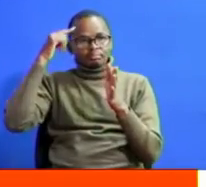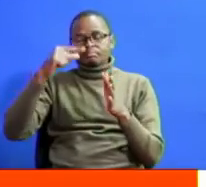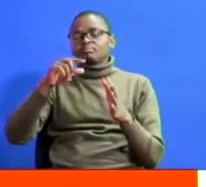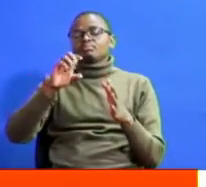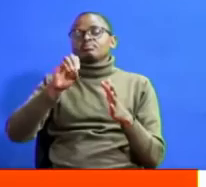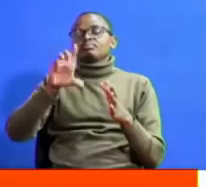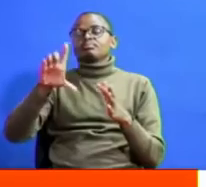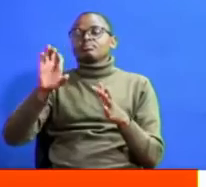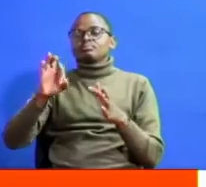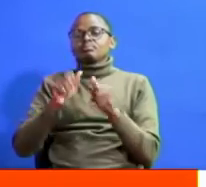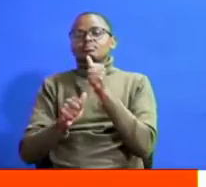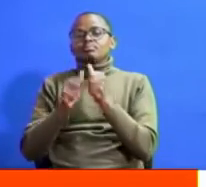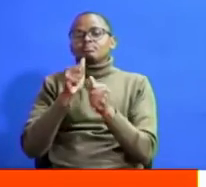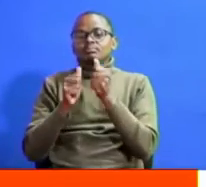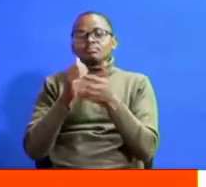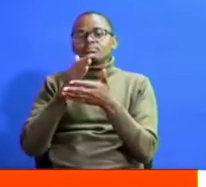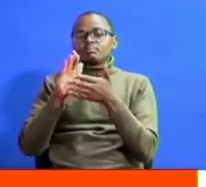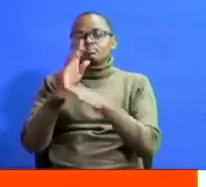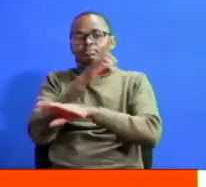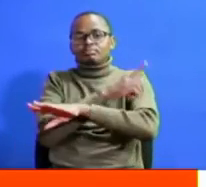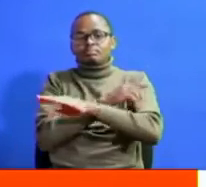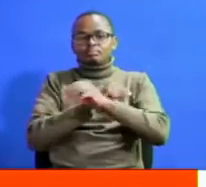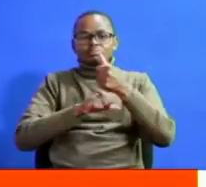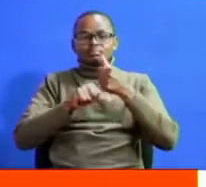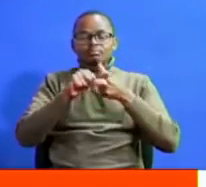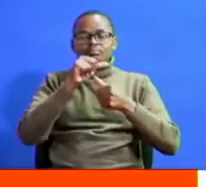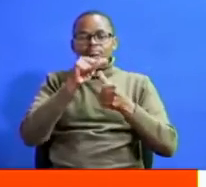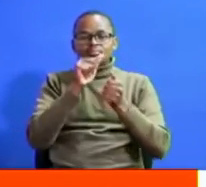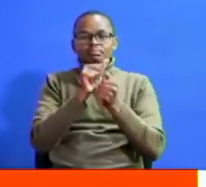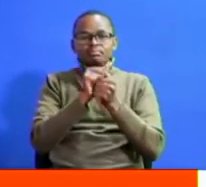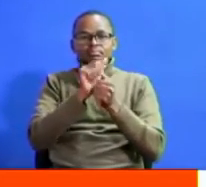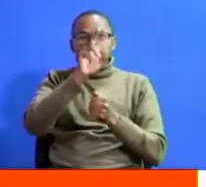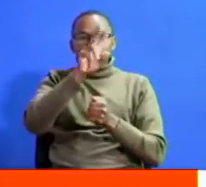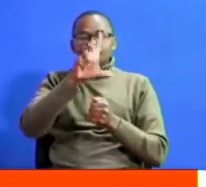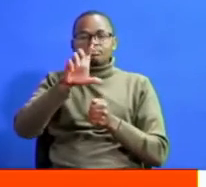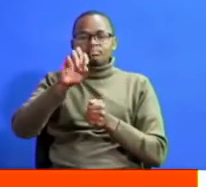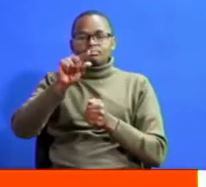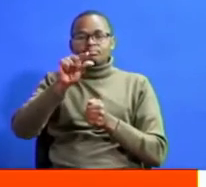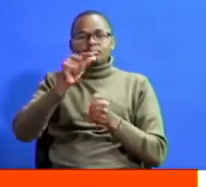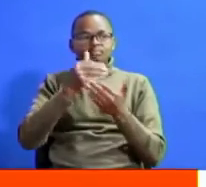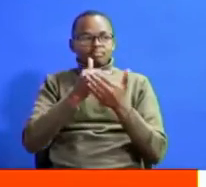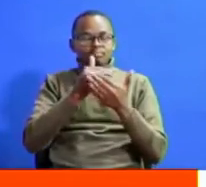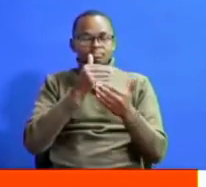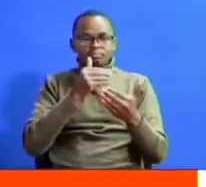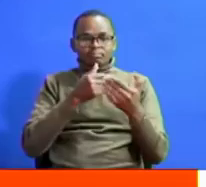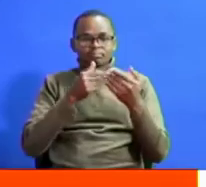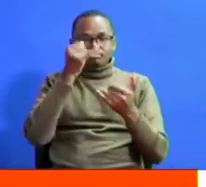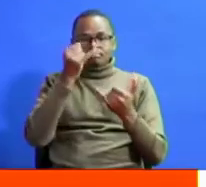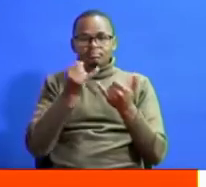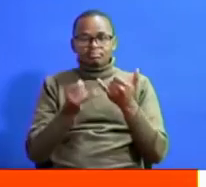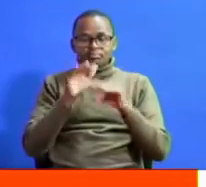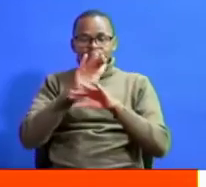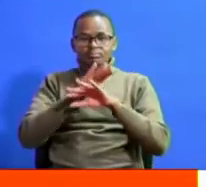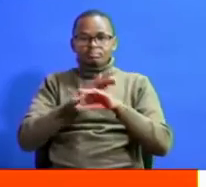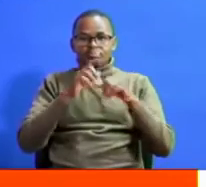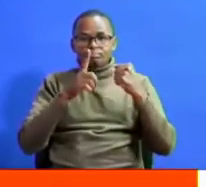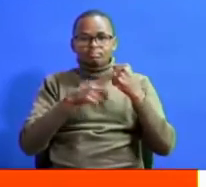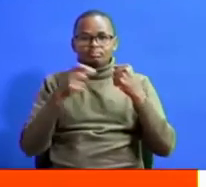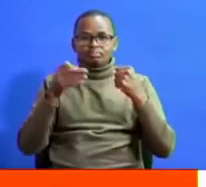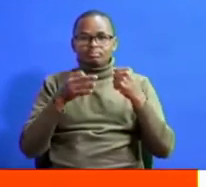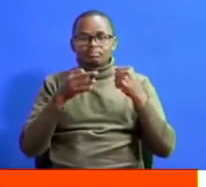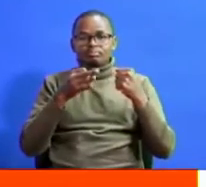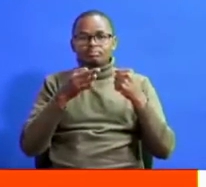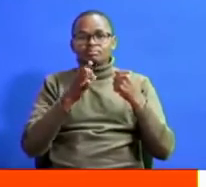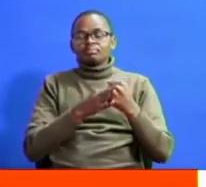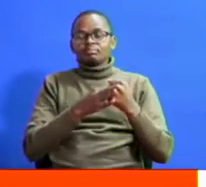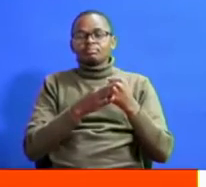clinic, which was part of the day's activities. With only two legs remaining before the grand finale on the 6th of August in